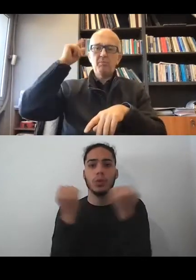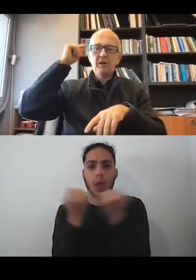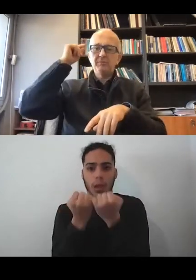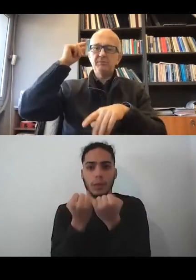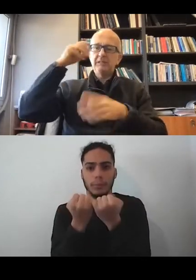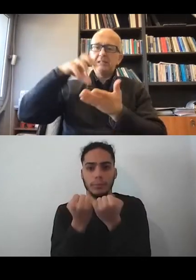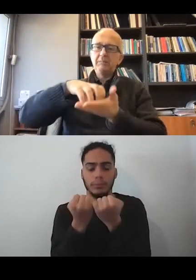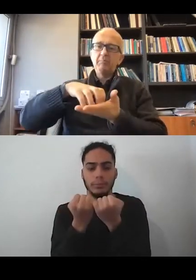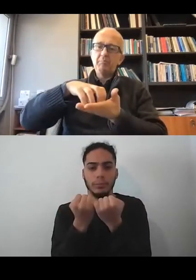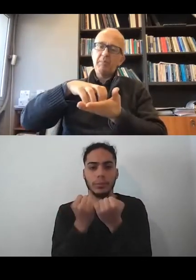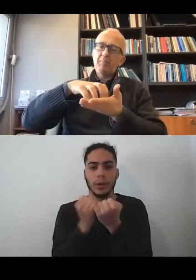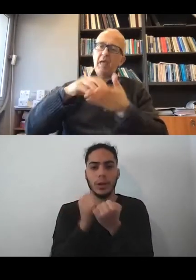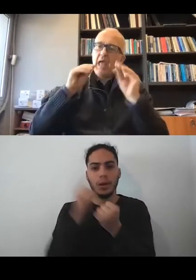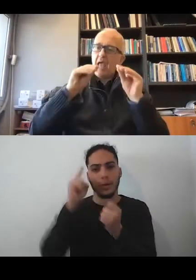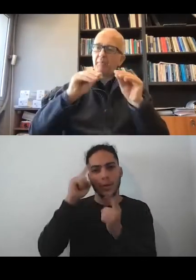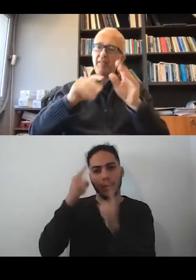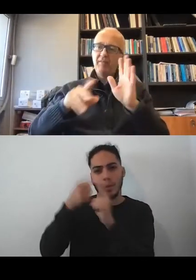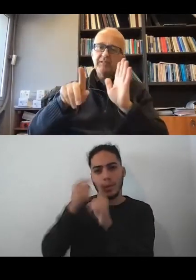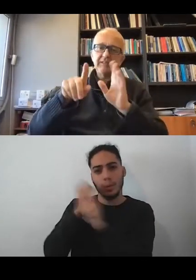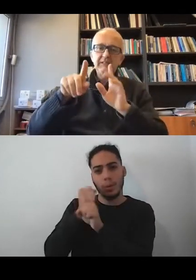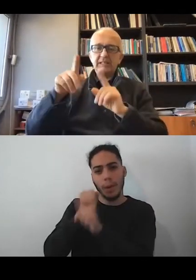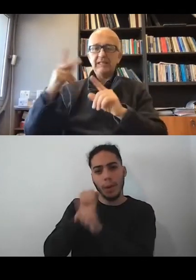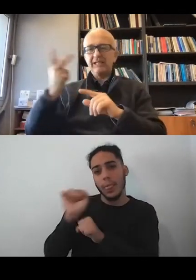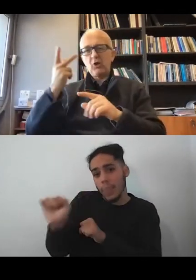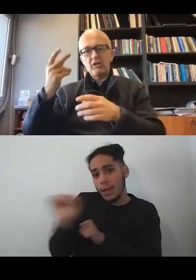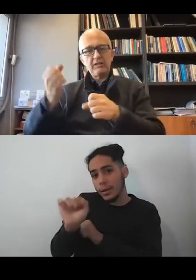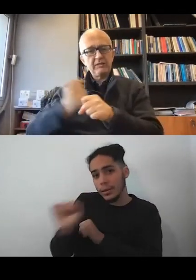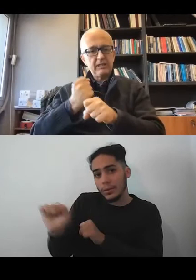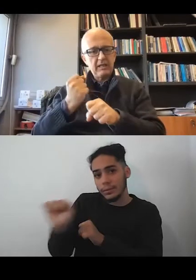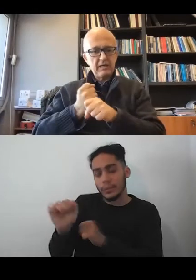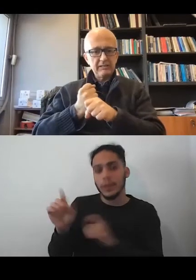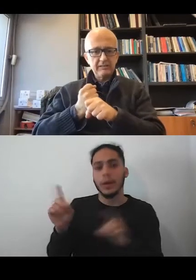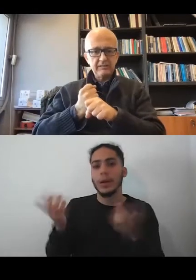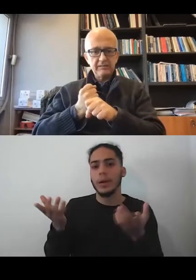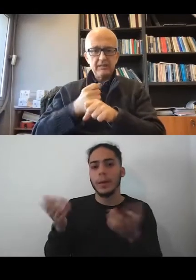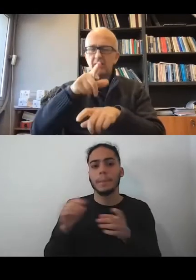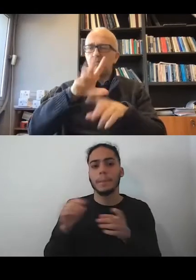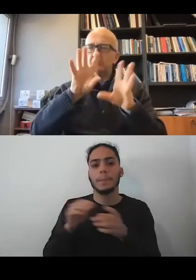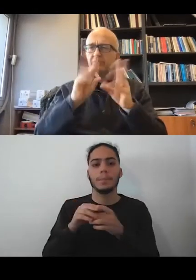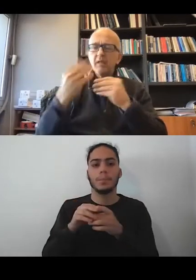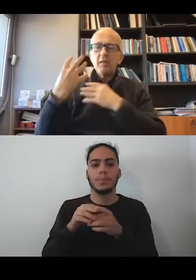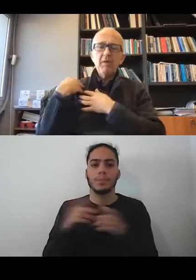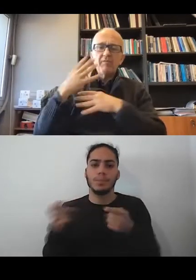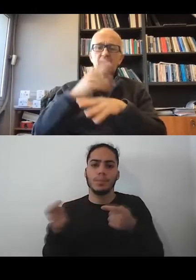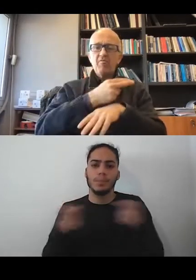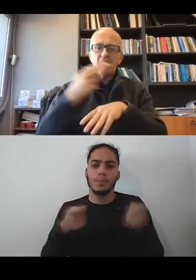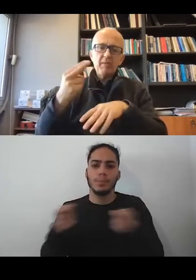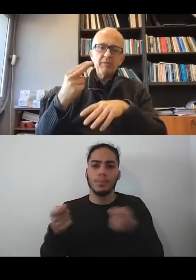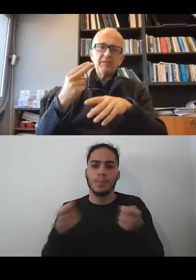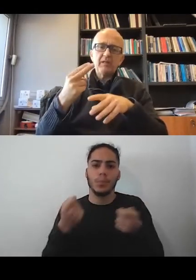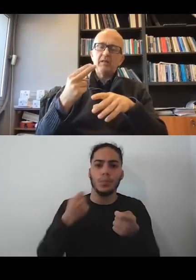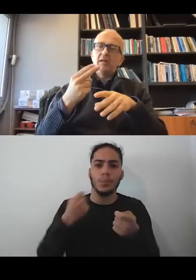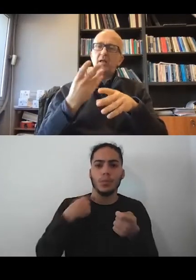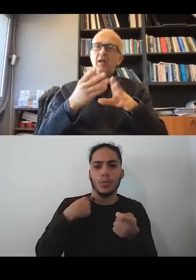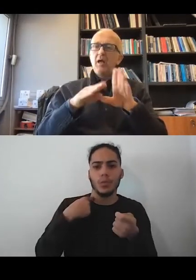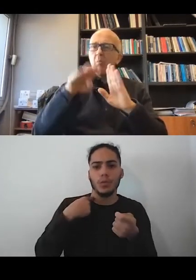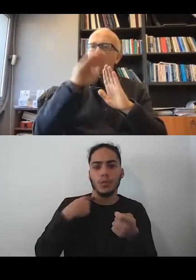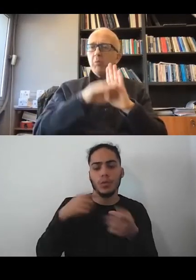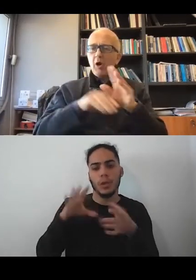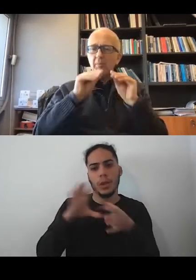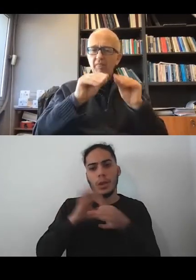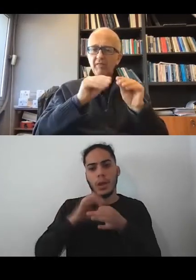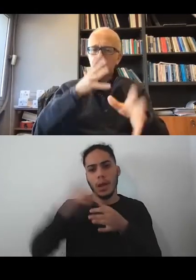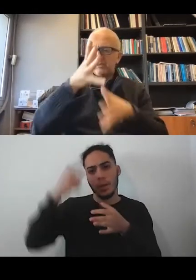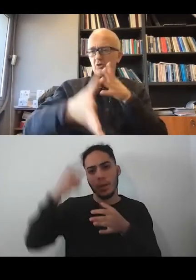And their task is to do the courses for the Greek Sign Languages, for the Greek